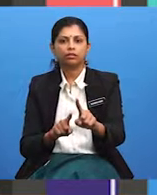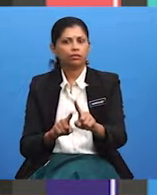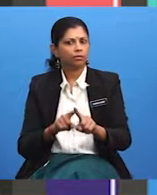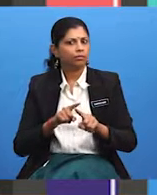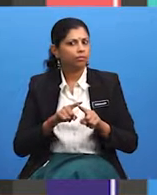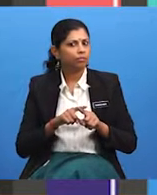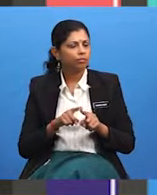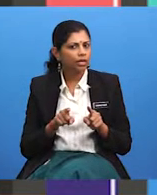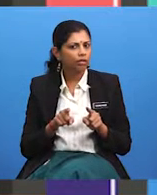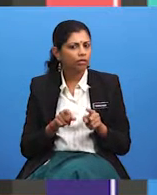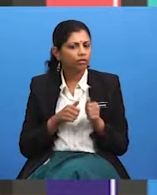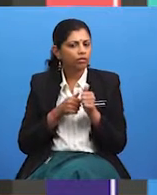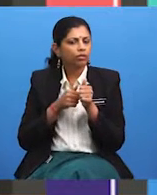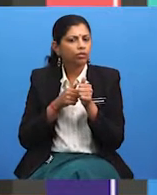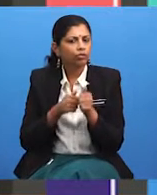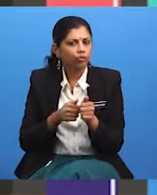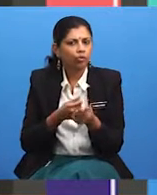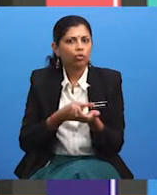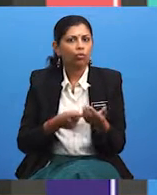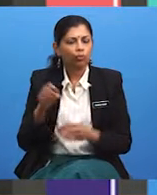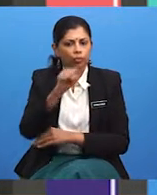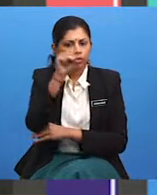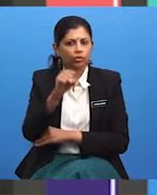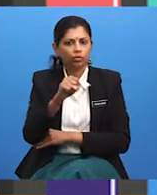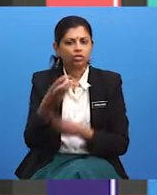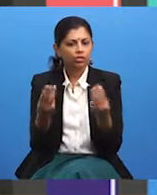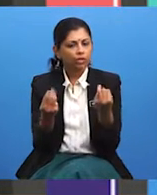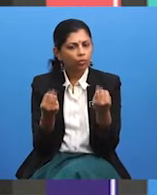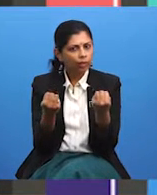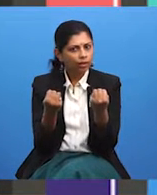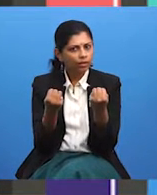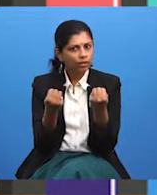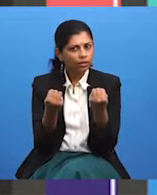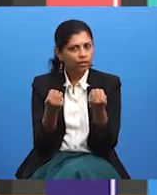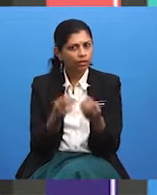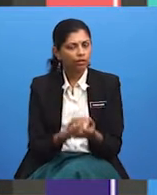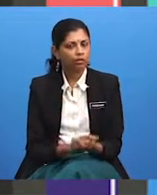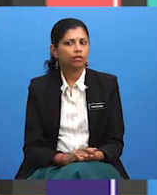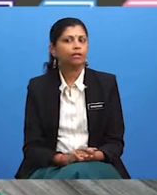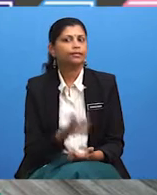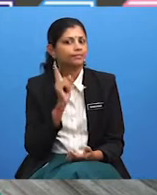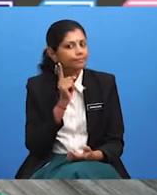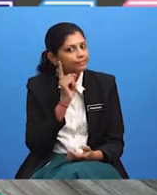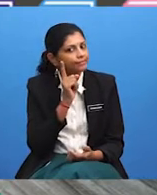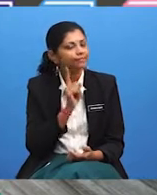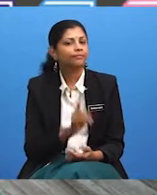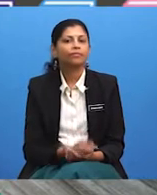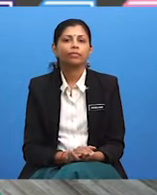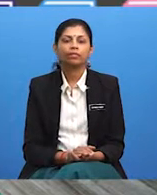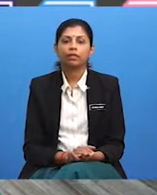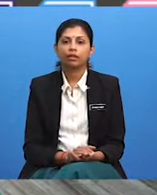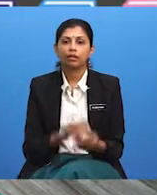fulfill the criterion of the correct answer for the MUET listening test? Let's